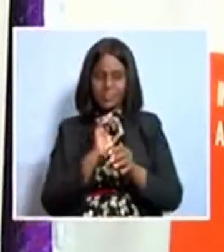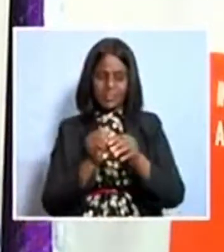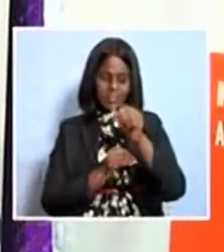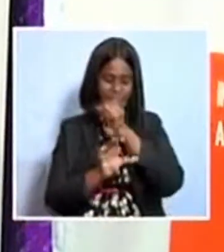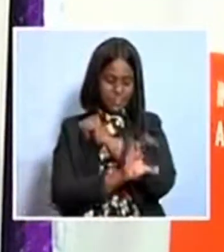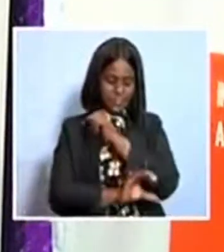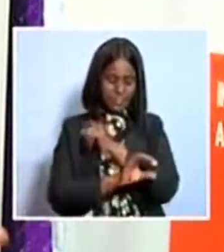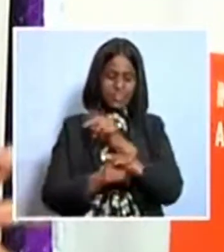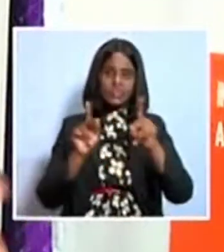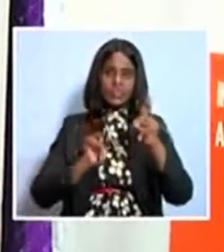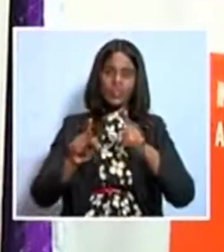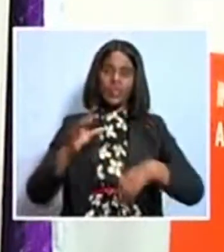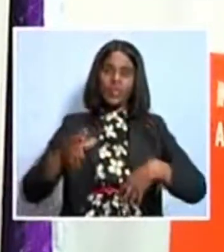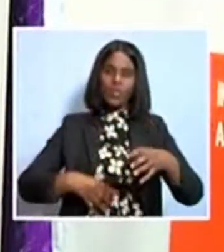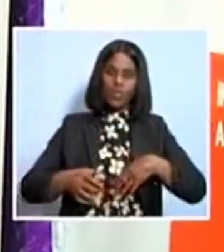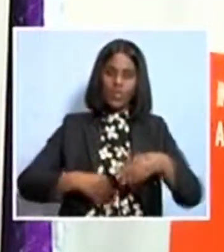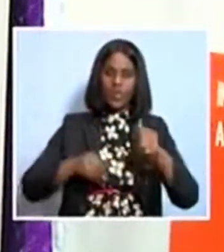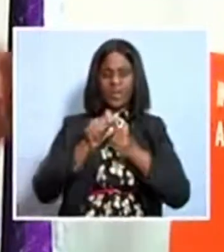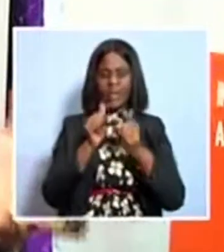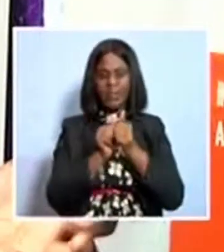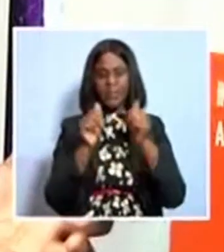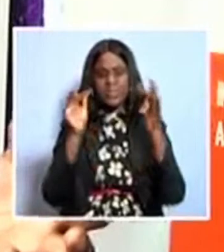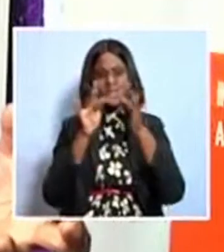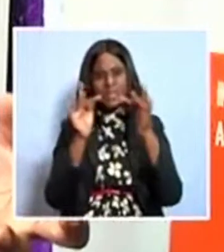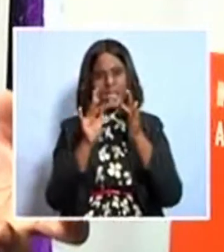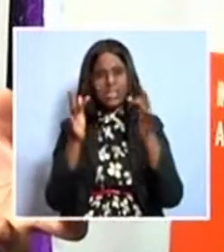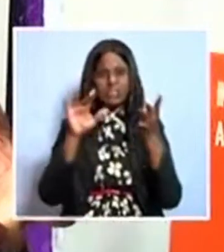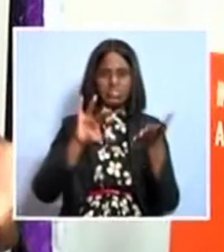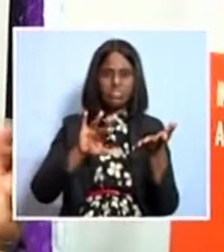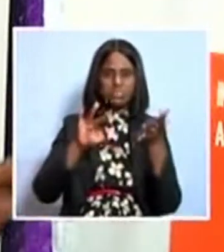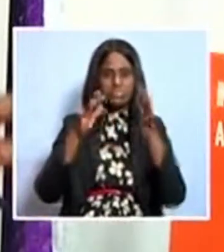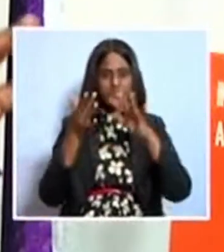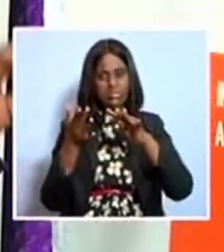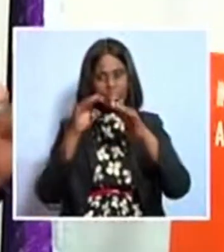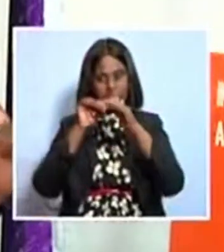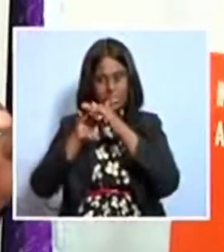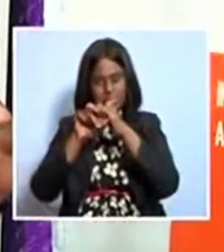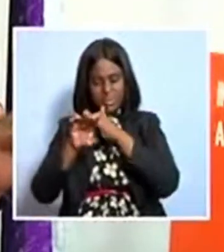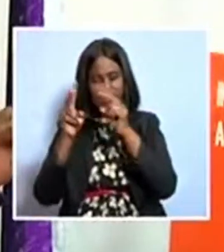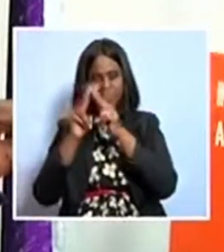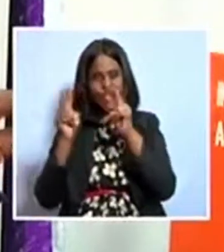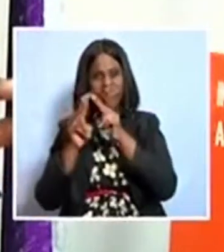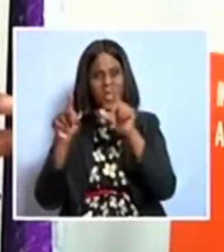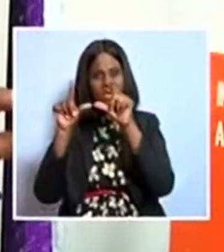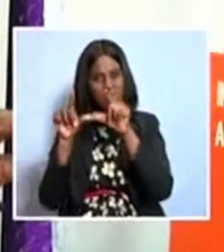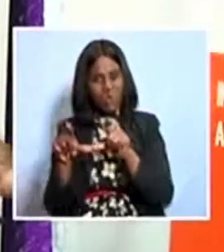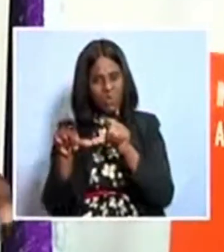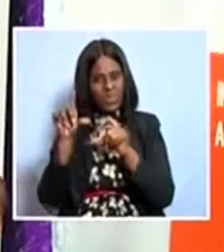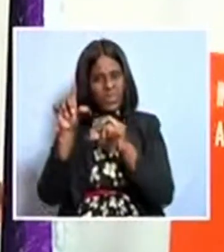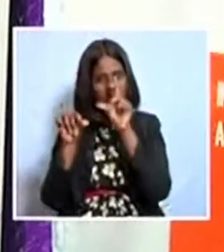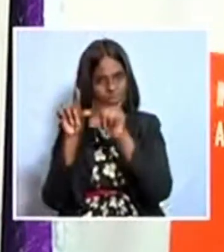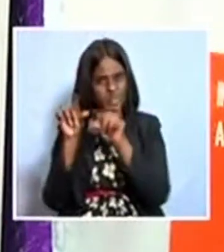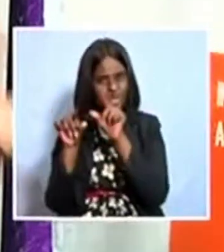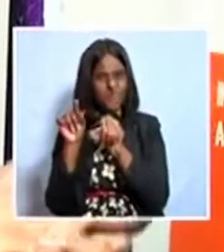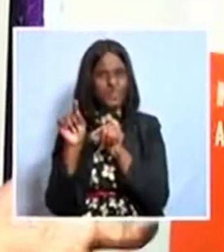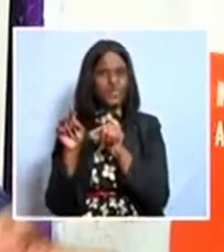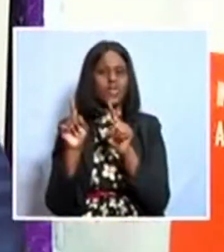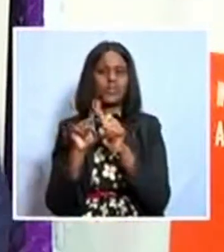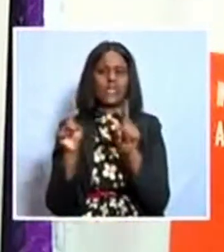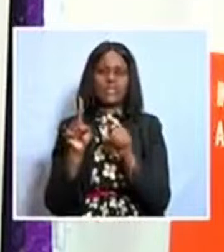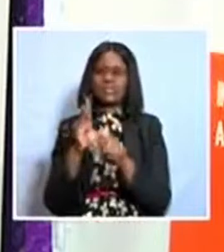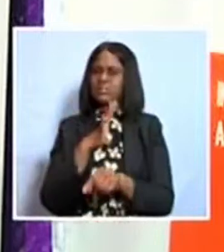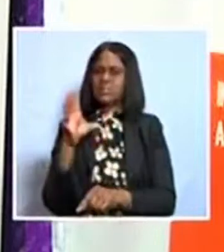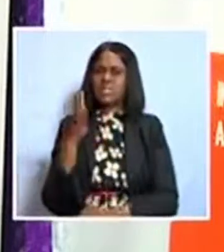people complaining about the stability of internet. You may access it, maybe at a very low, cheap price, but it's not